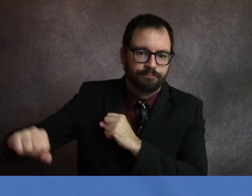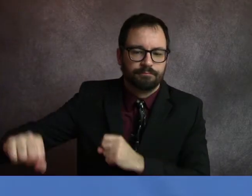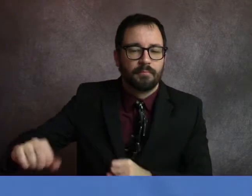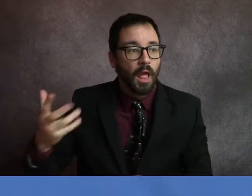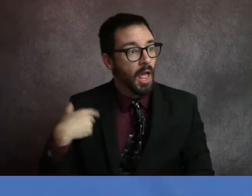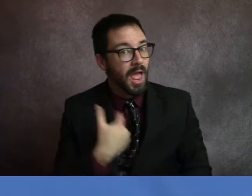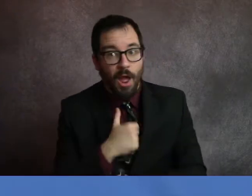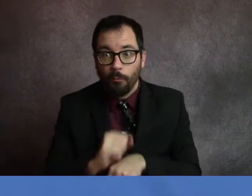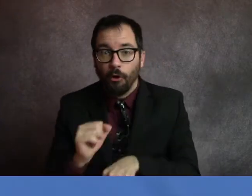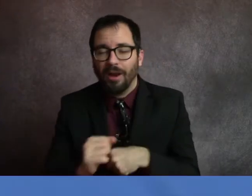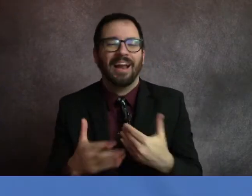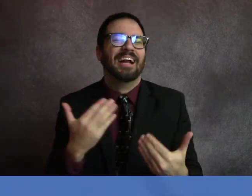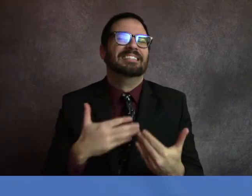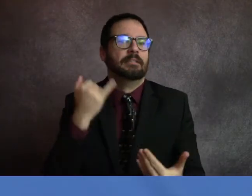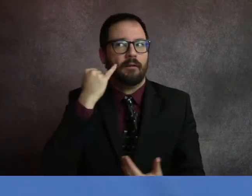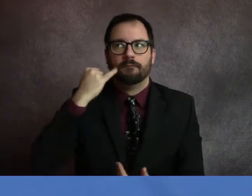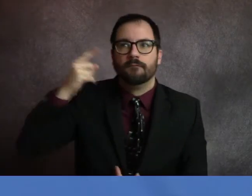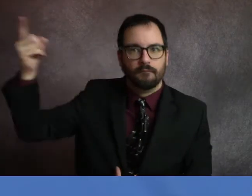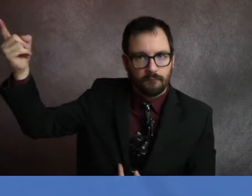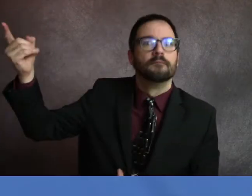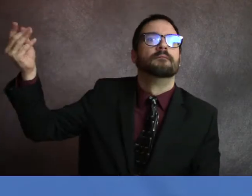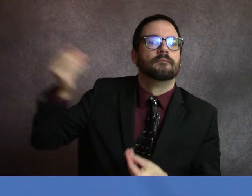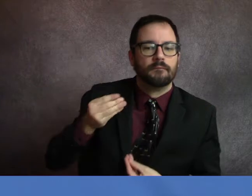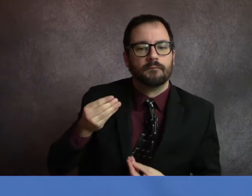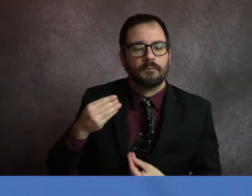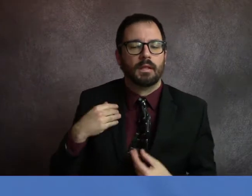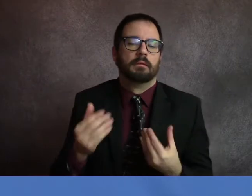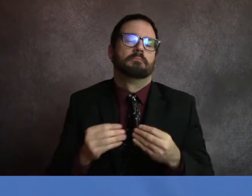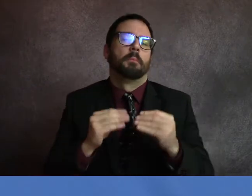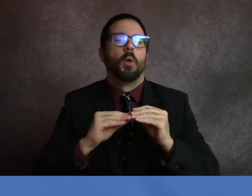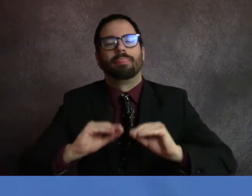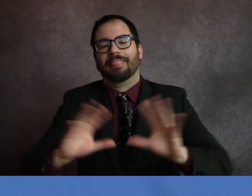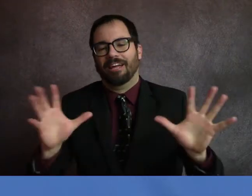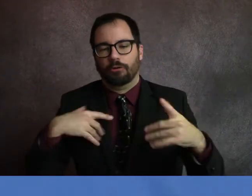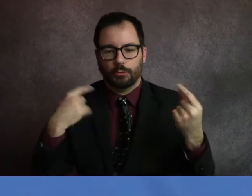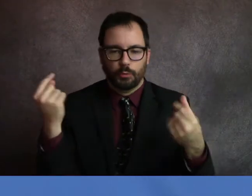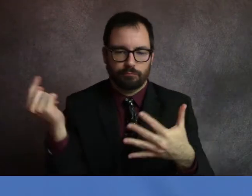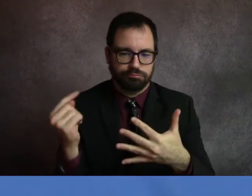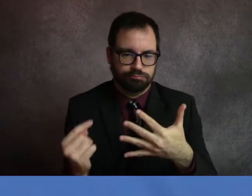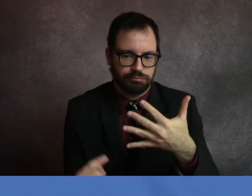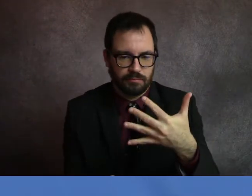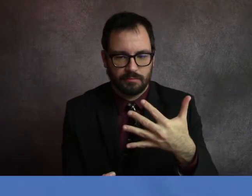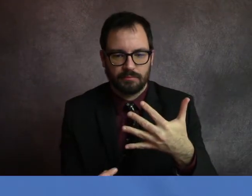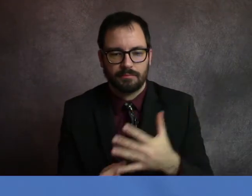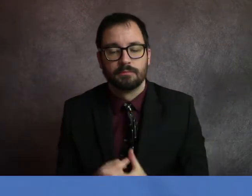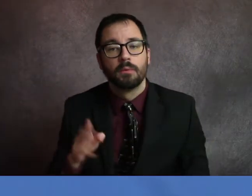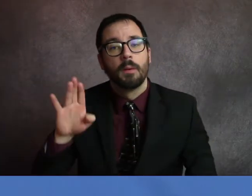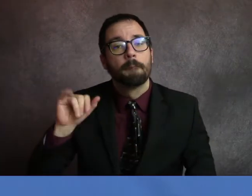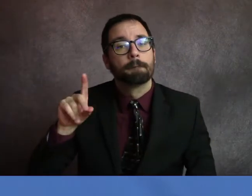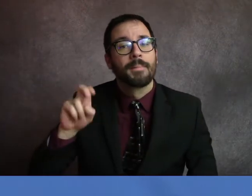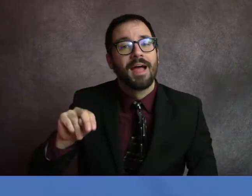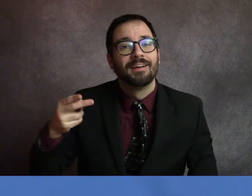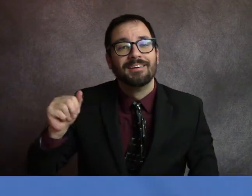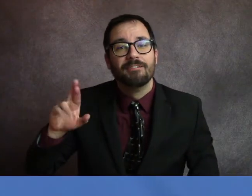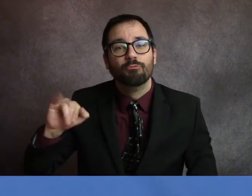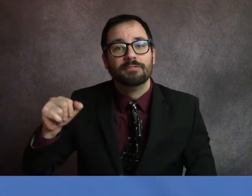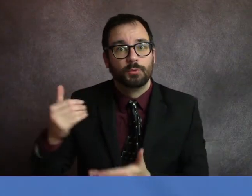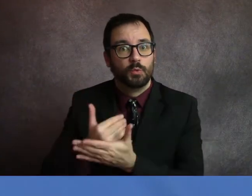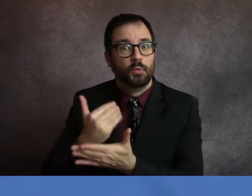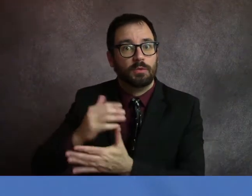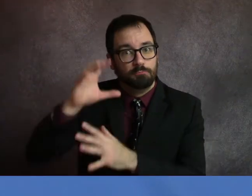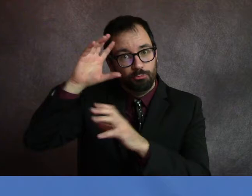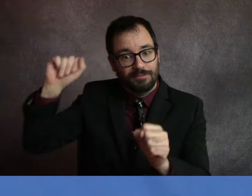the workers and businesses that are impacted and affected by it. The Biden-Harris administration plans to act immediately to bring